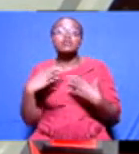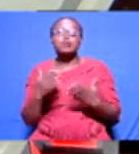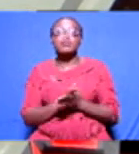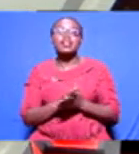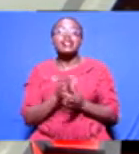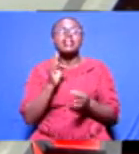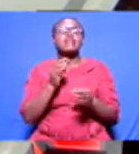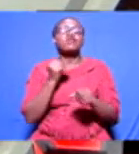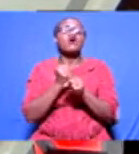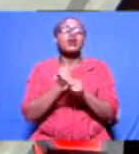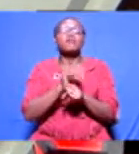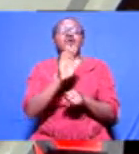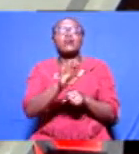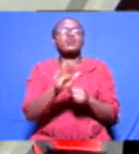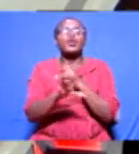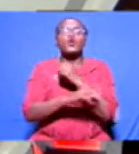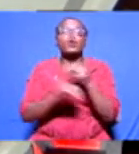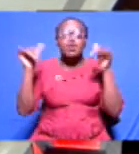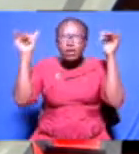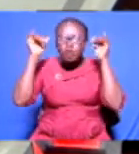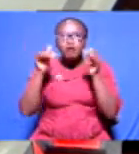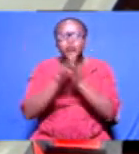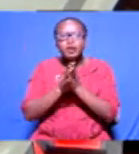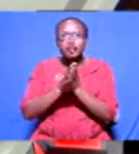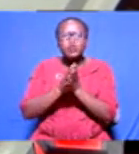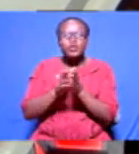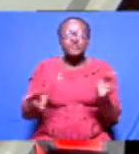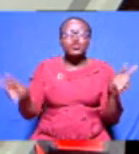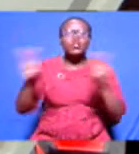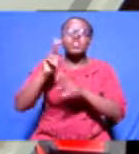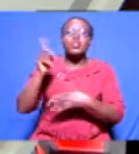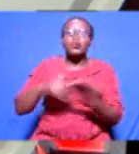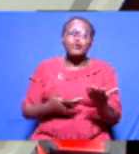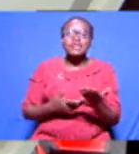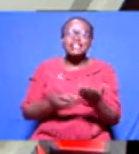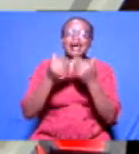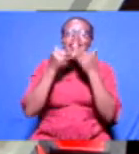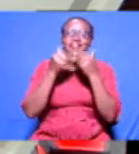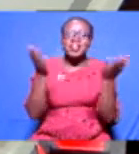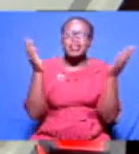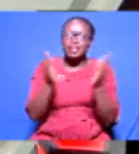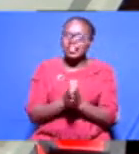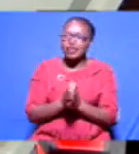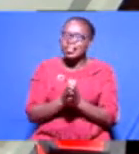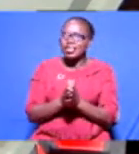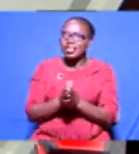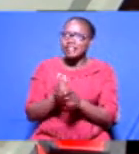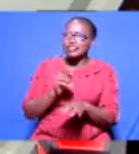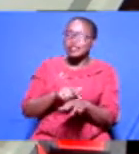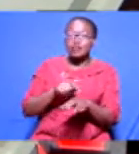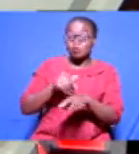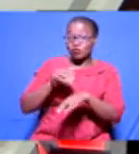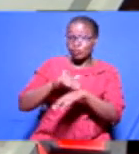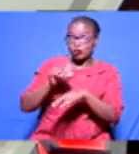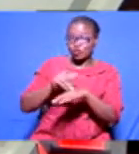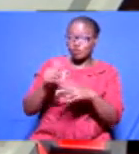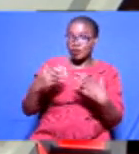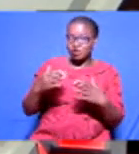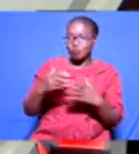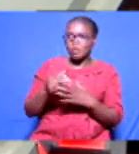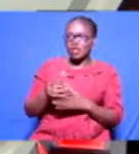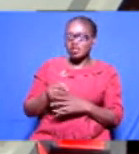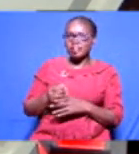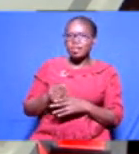yako ni kuiba ngombe, uko na maana gani? Hauna maana kabisa. And that was the point where he referred to people as mafia